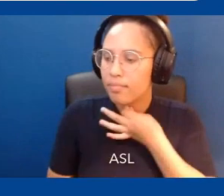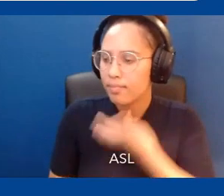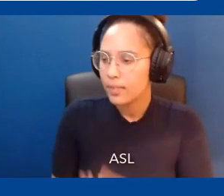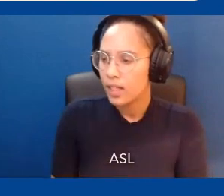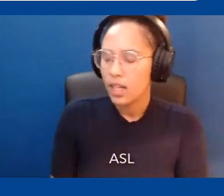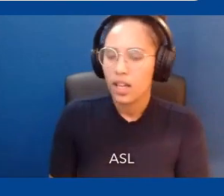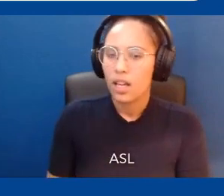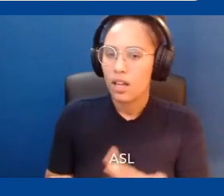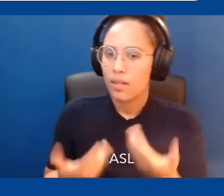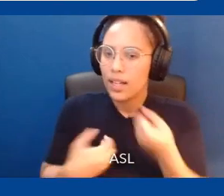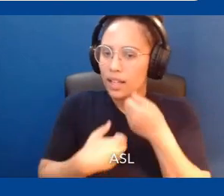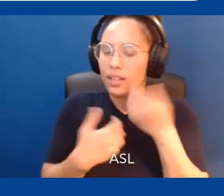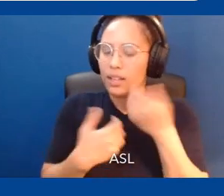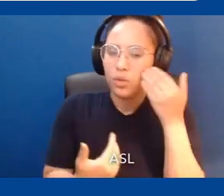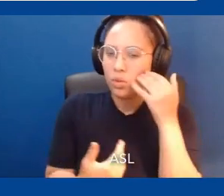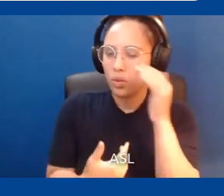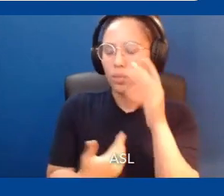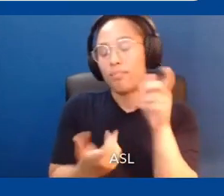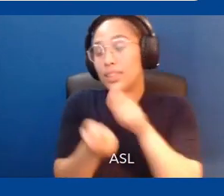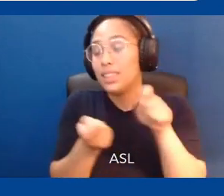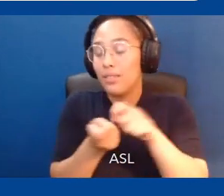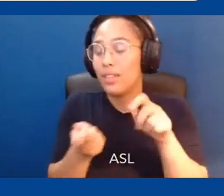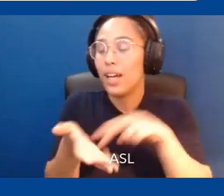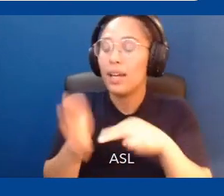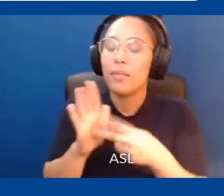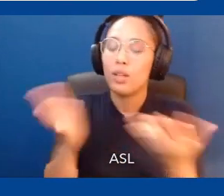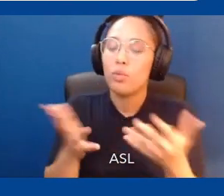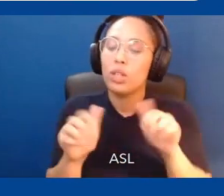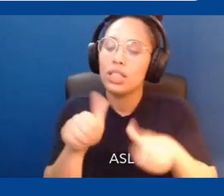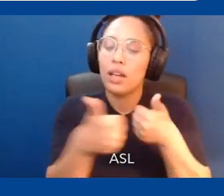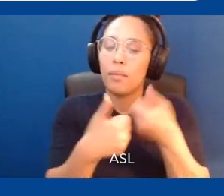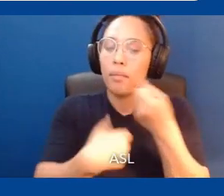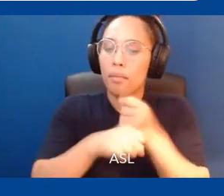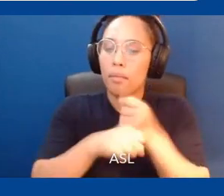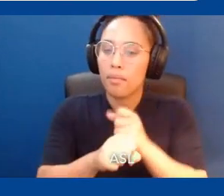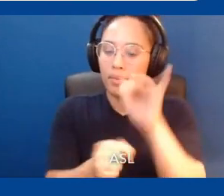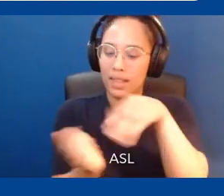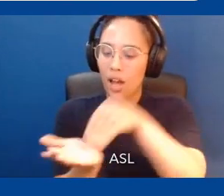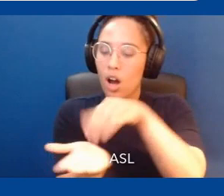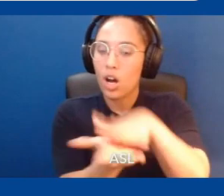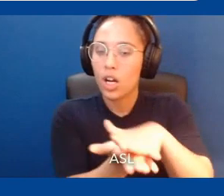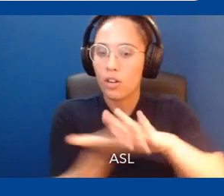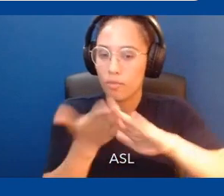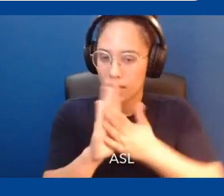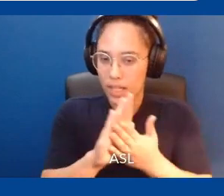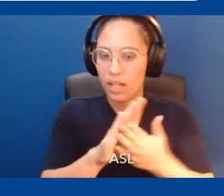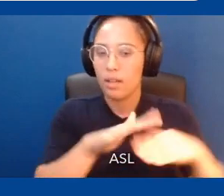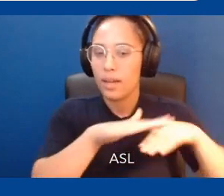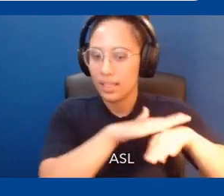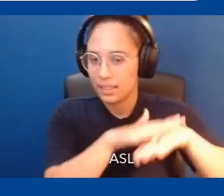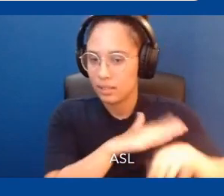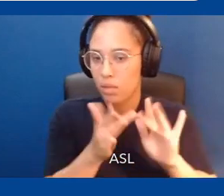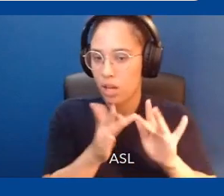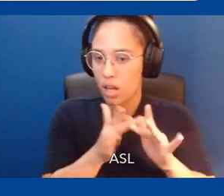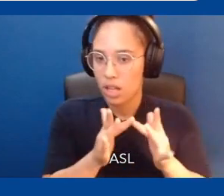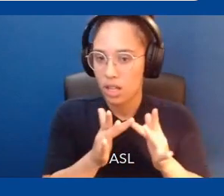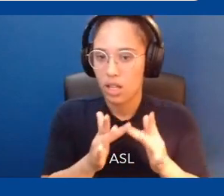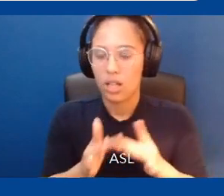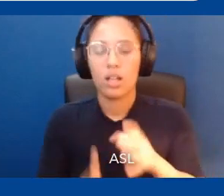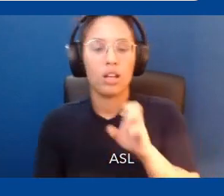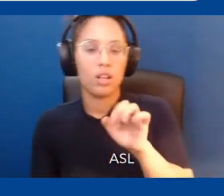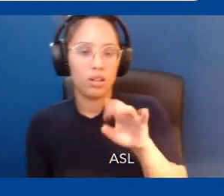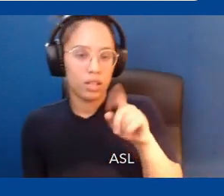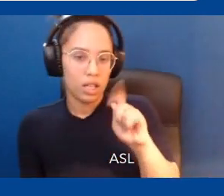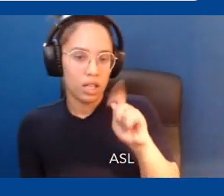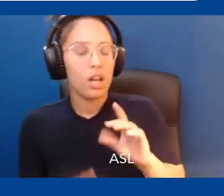making it available online? Well, one aspect is that the Peabody Museum won't go through